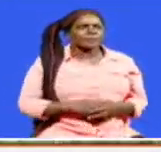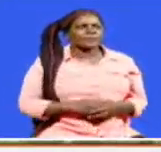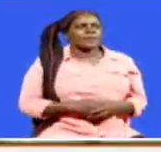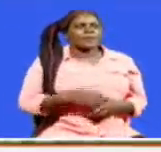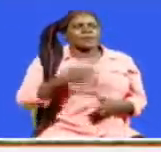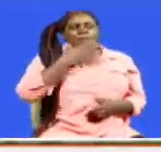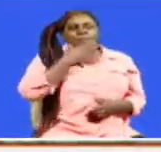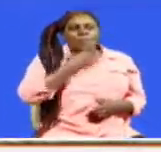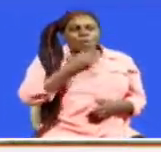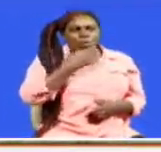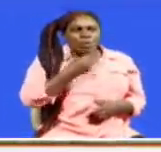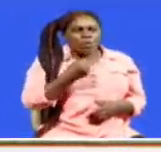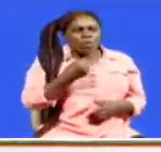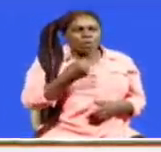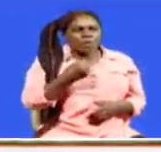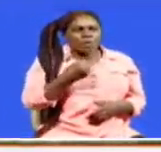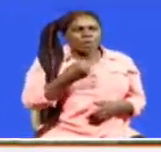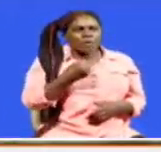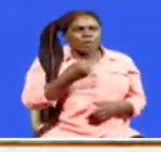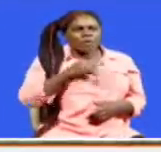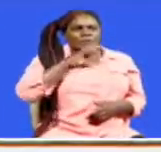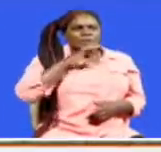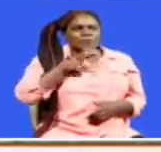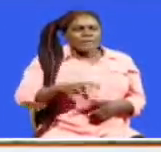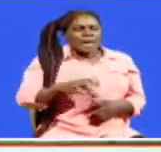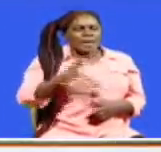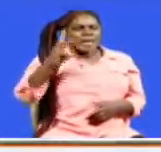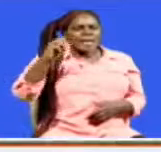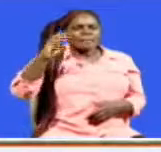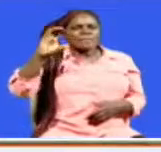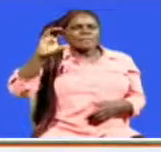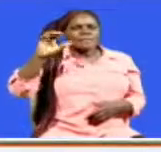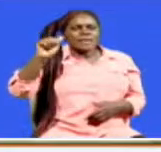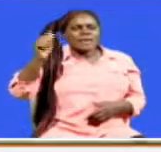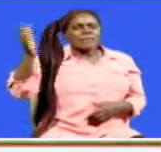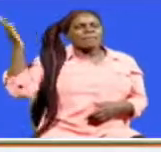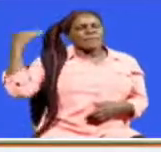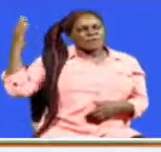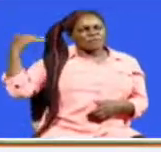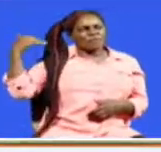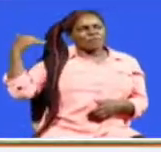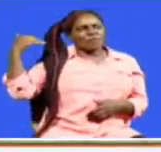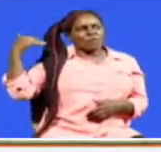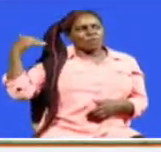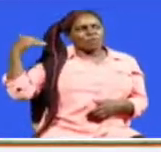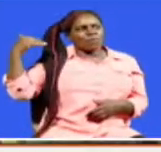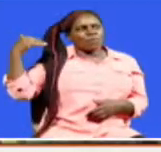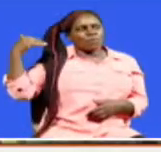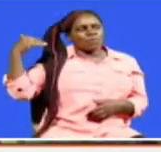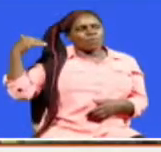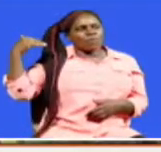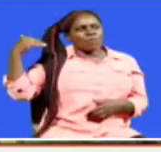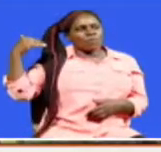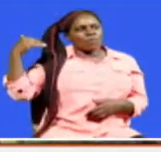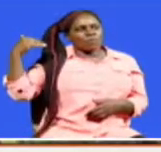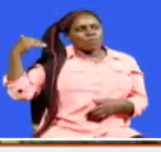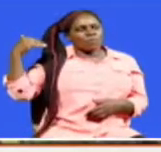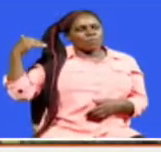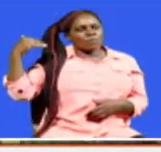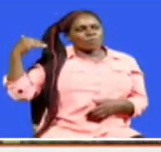The boy, a grade 6 pupil, is a son of Peter Ngoge, the first MCA of Witeithie Ward under the